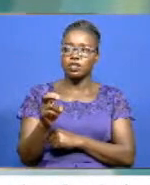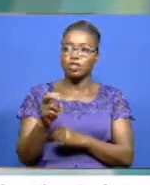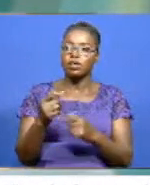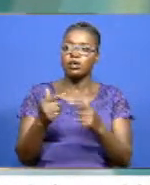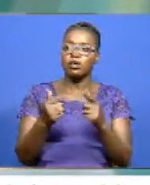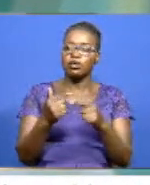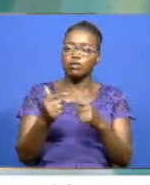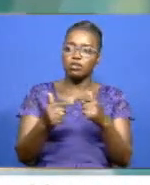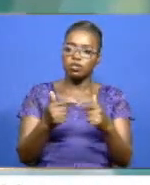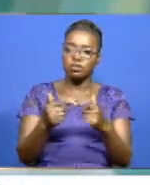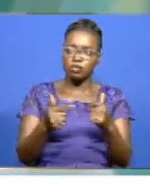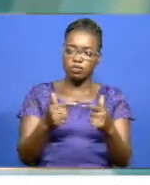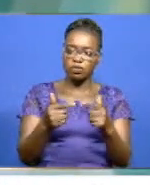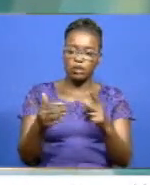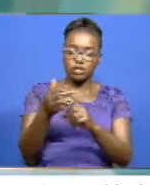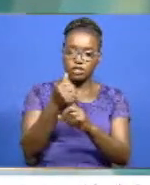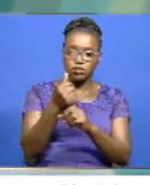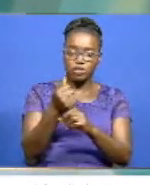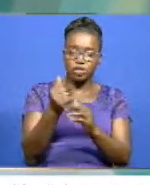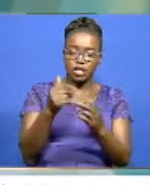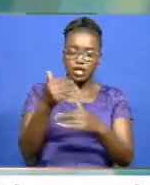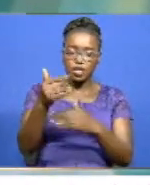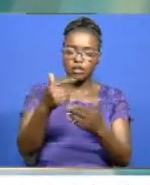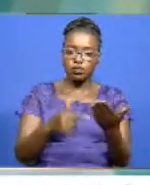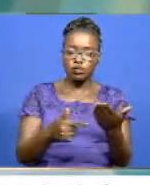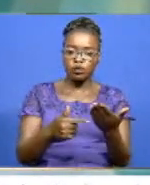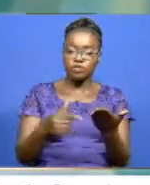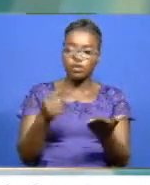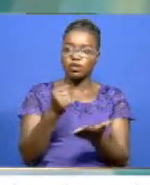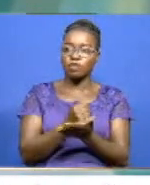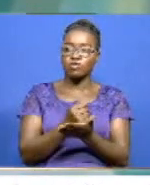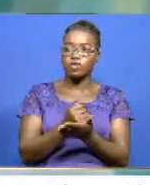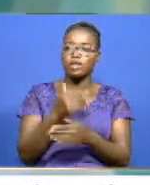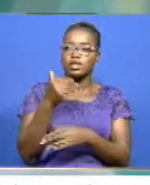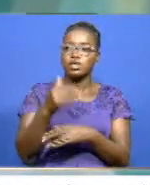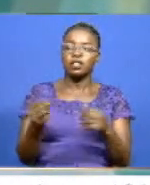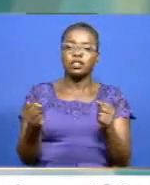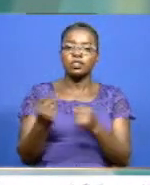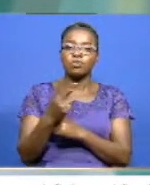and the achievements and what lies ahead for the office in the next 12 months.